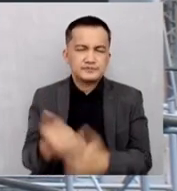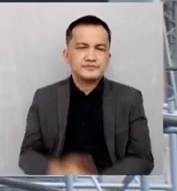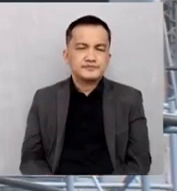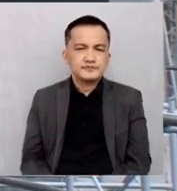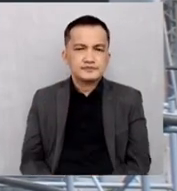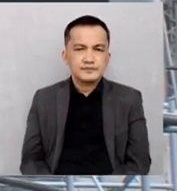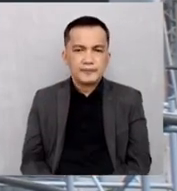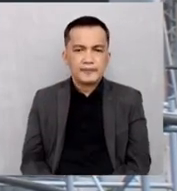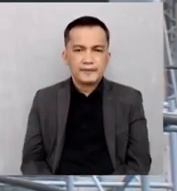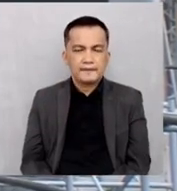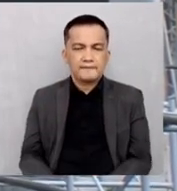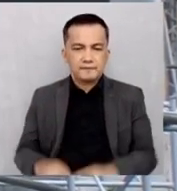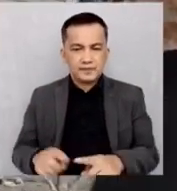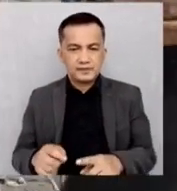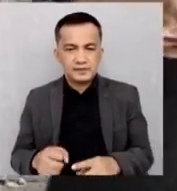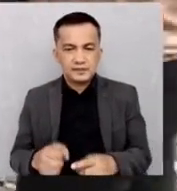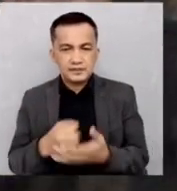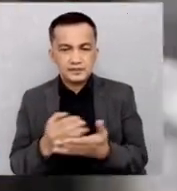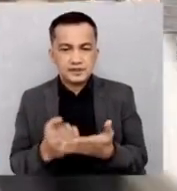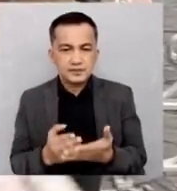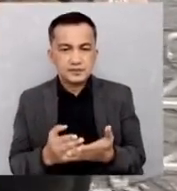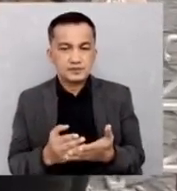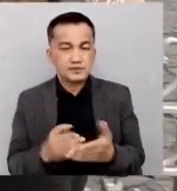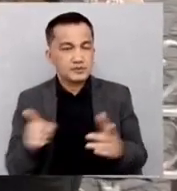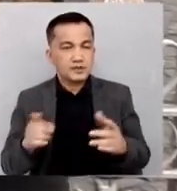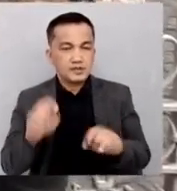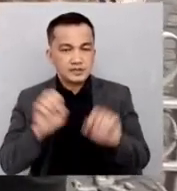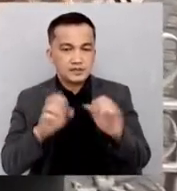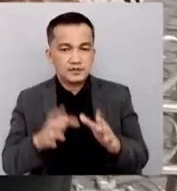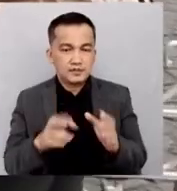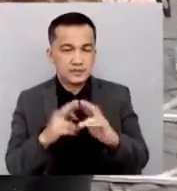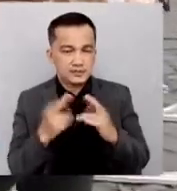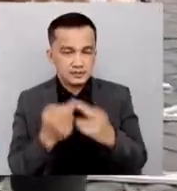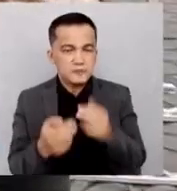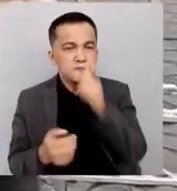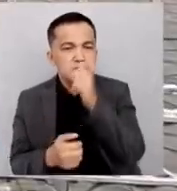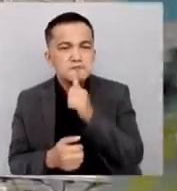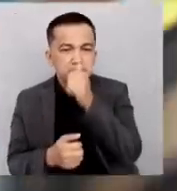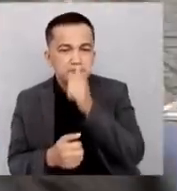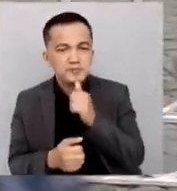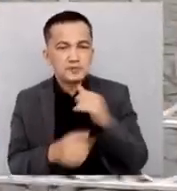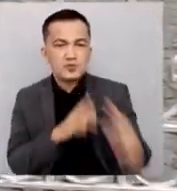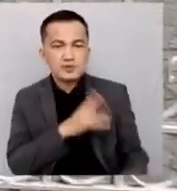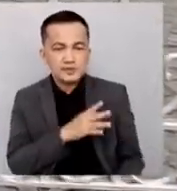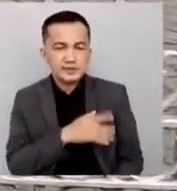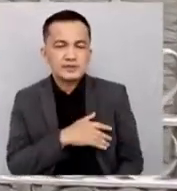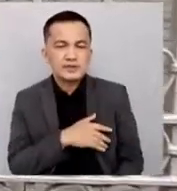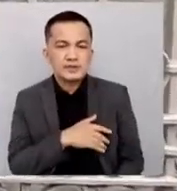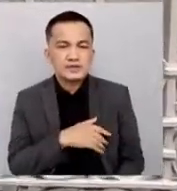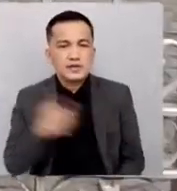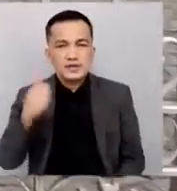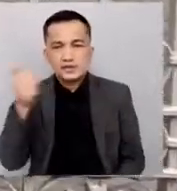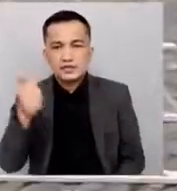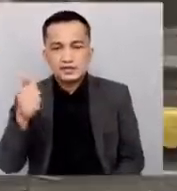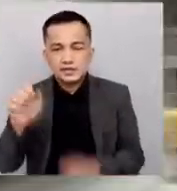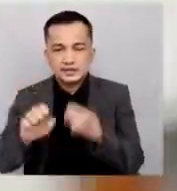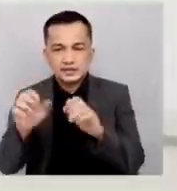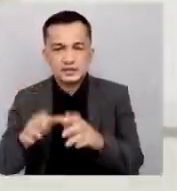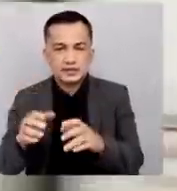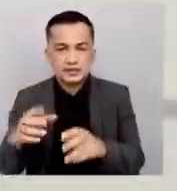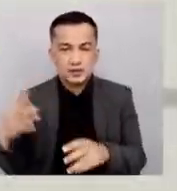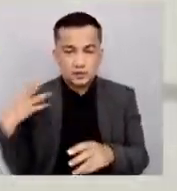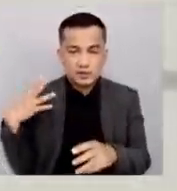again, some of the examinees and their relatives are patiently waiting here. Although, of course, the other examinees are waiting